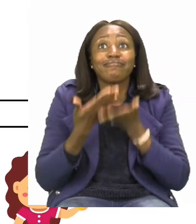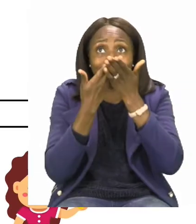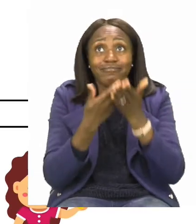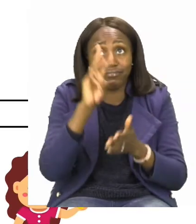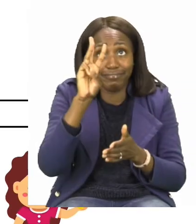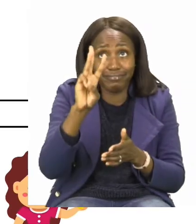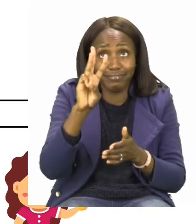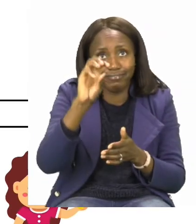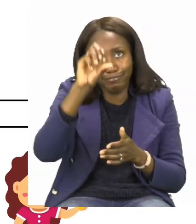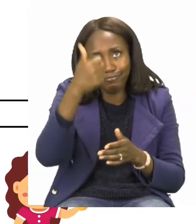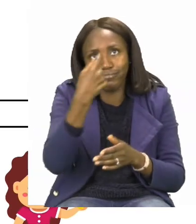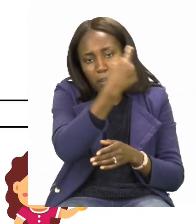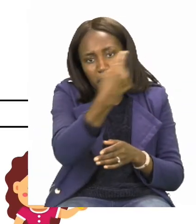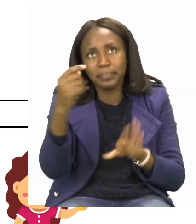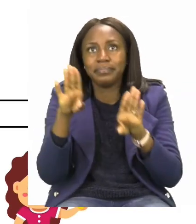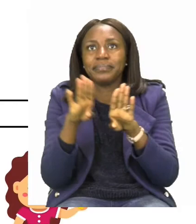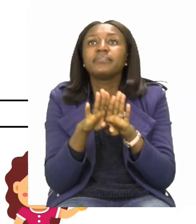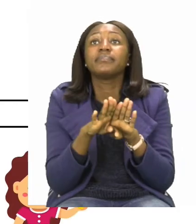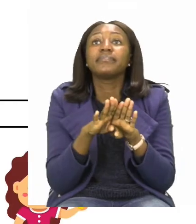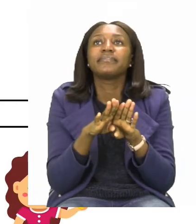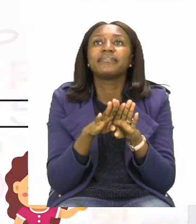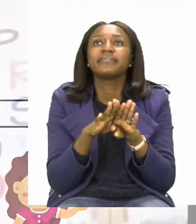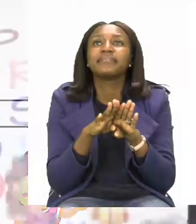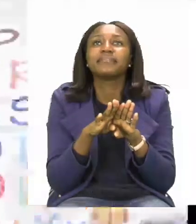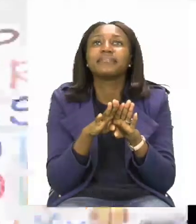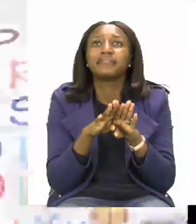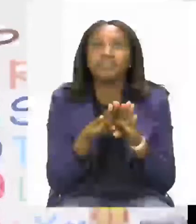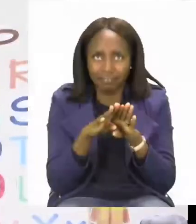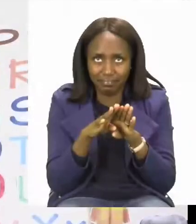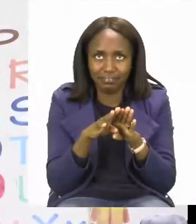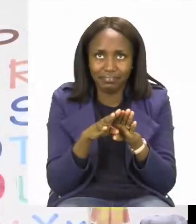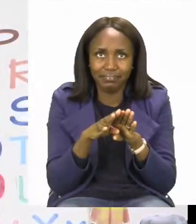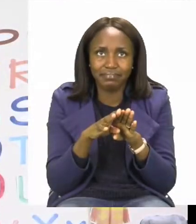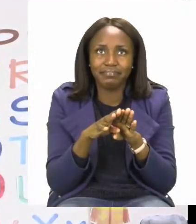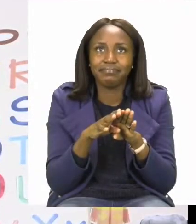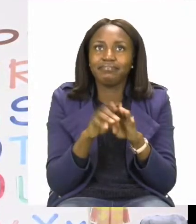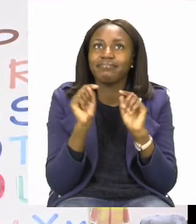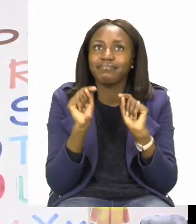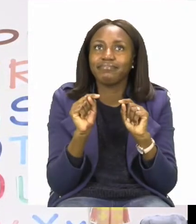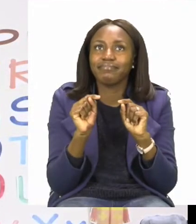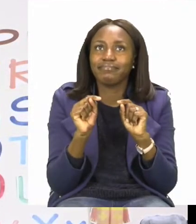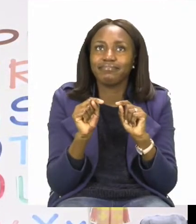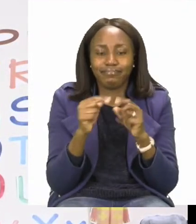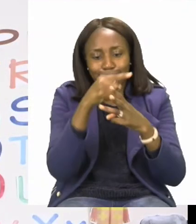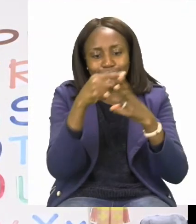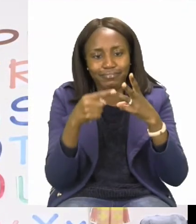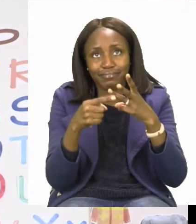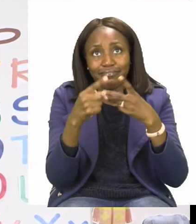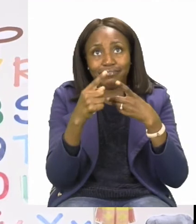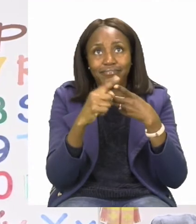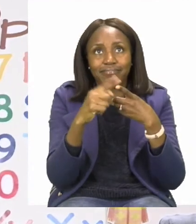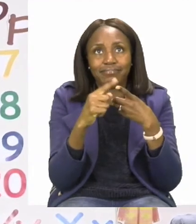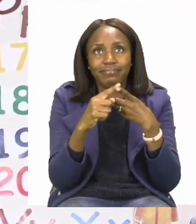the rest of them you're going to do by yourself. So we are now going to try the first 3.